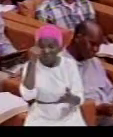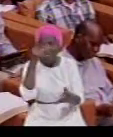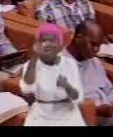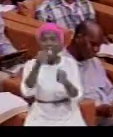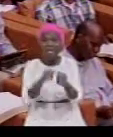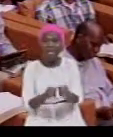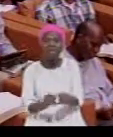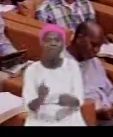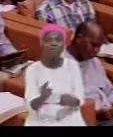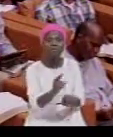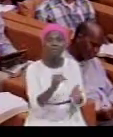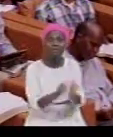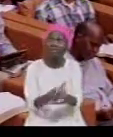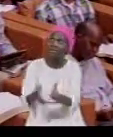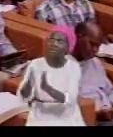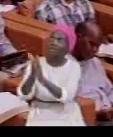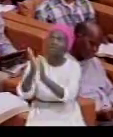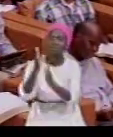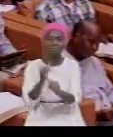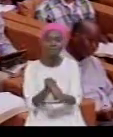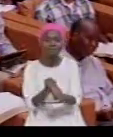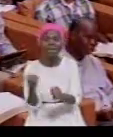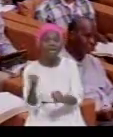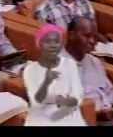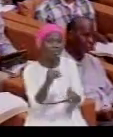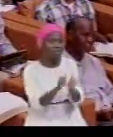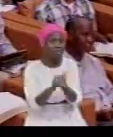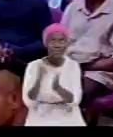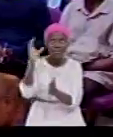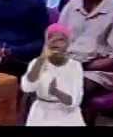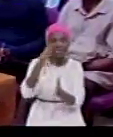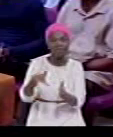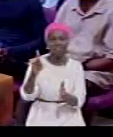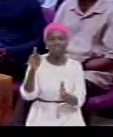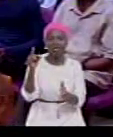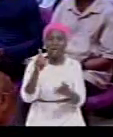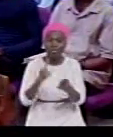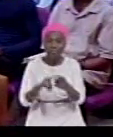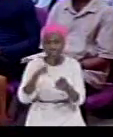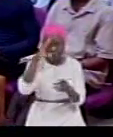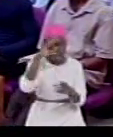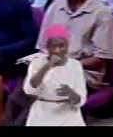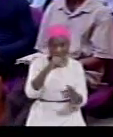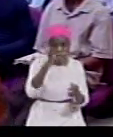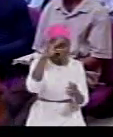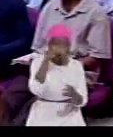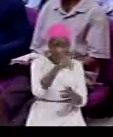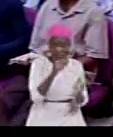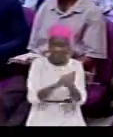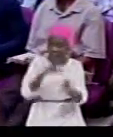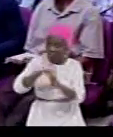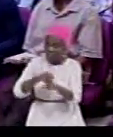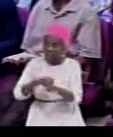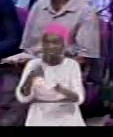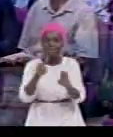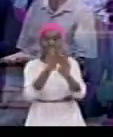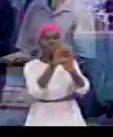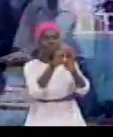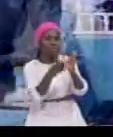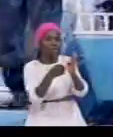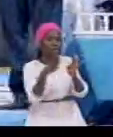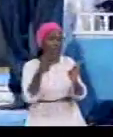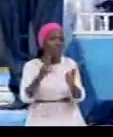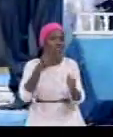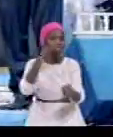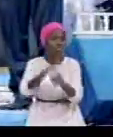asketh receiveth, he that seeketh findeth, and to him that knocketh, the door of promise,